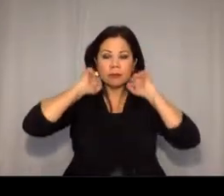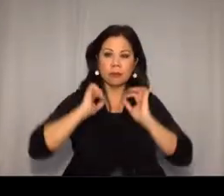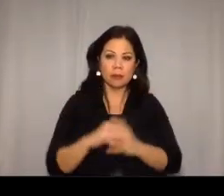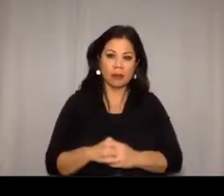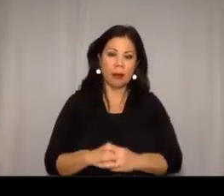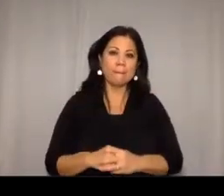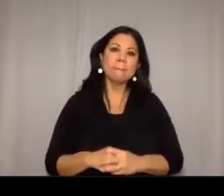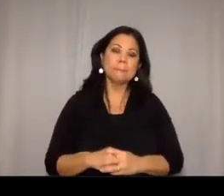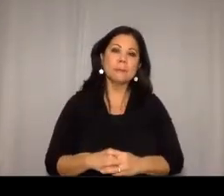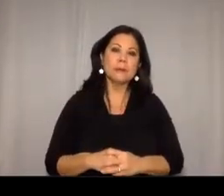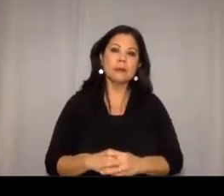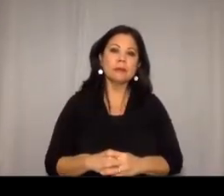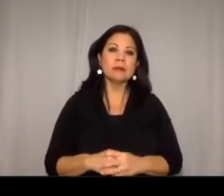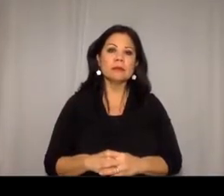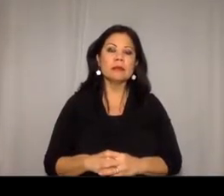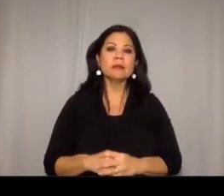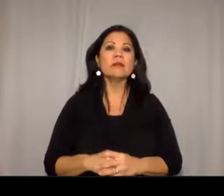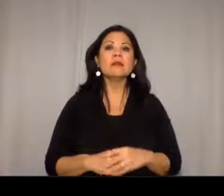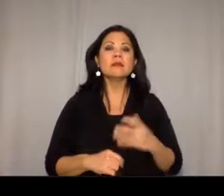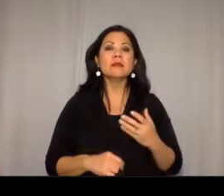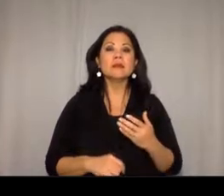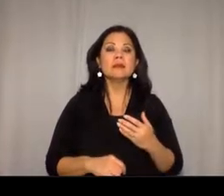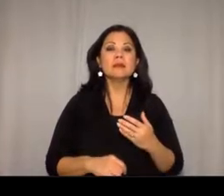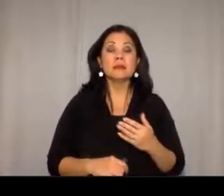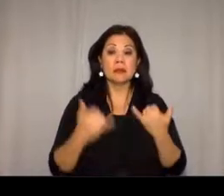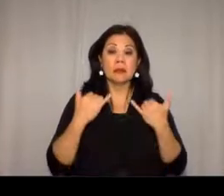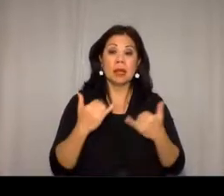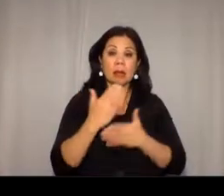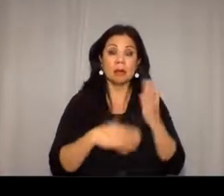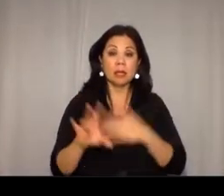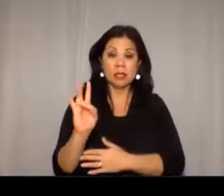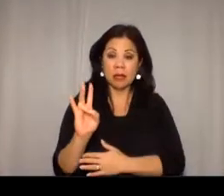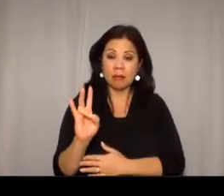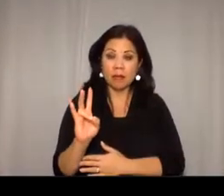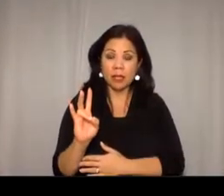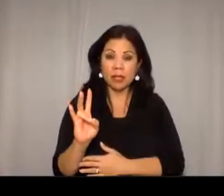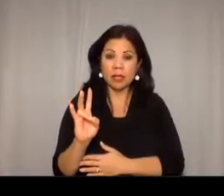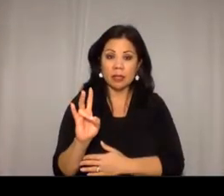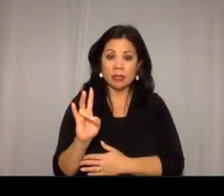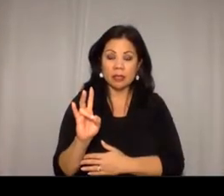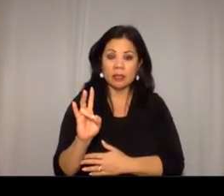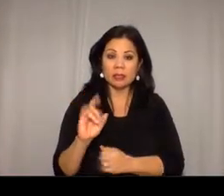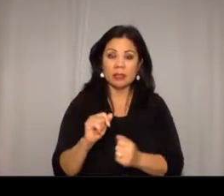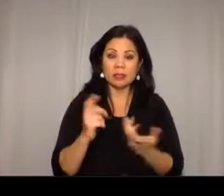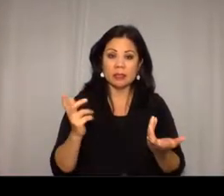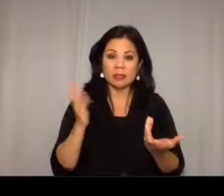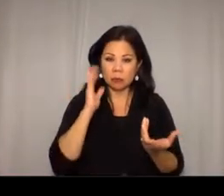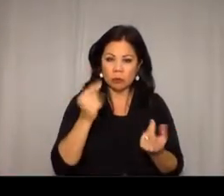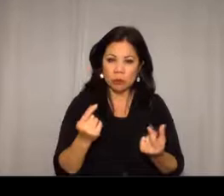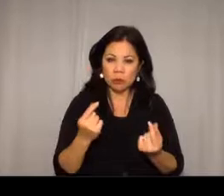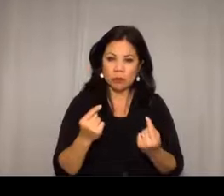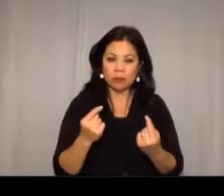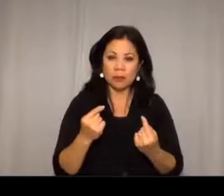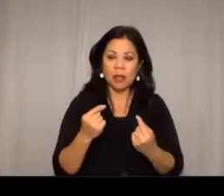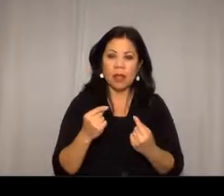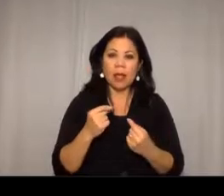Ooh, now we're starting to have some fun here. Step number 7. We're going to add in step number 7 some